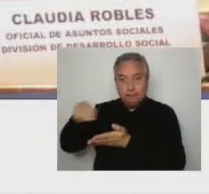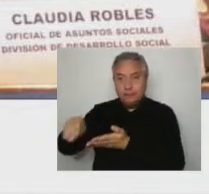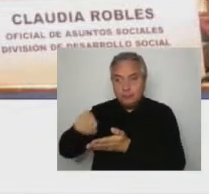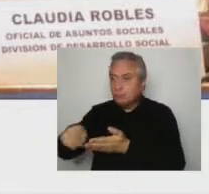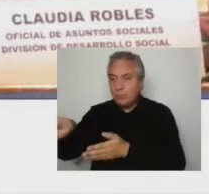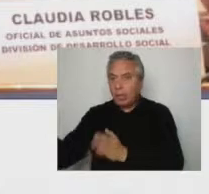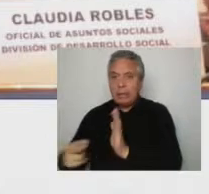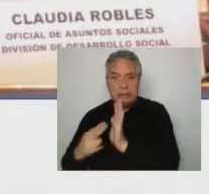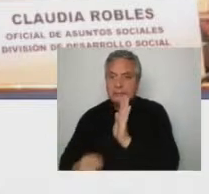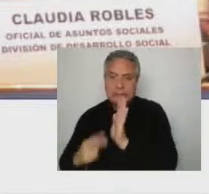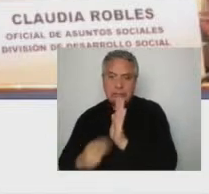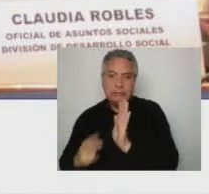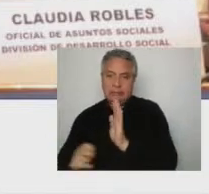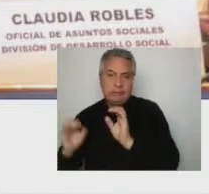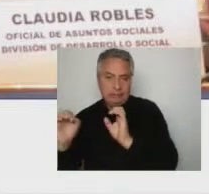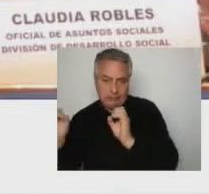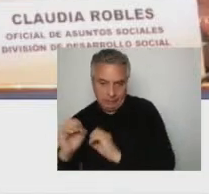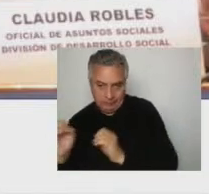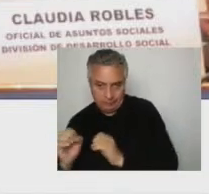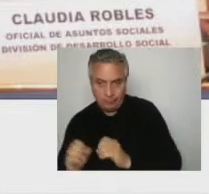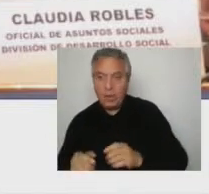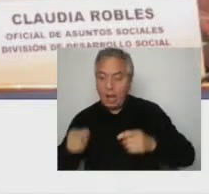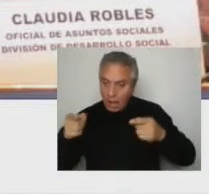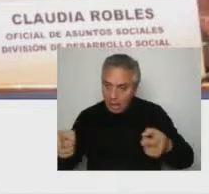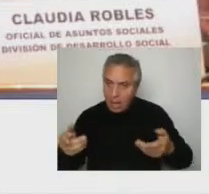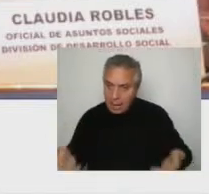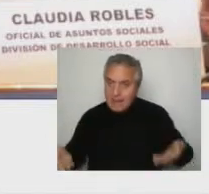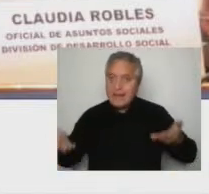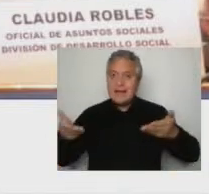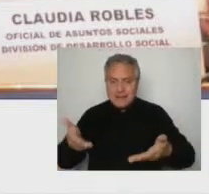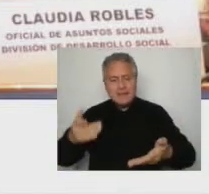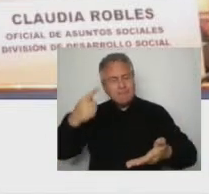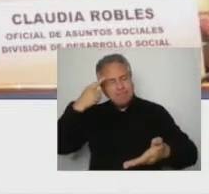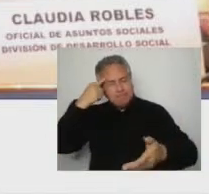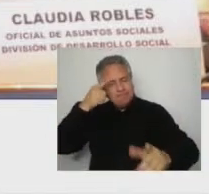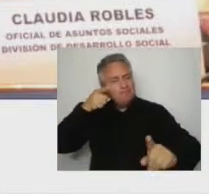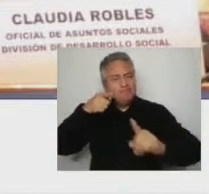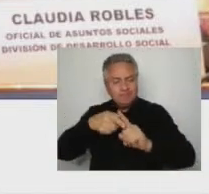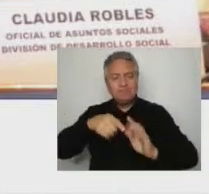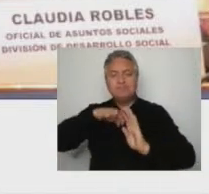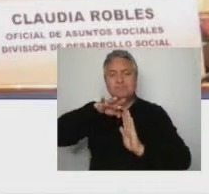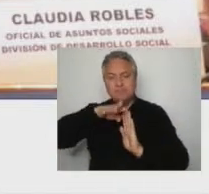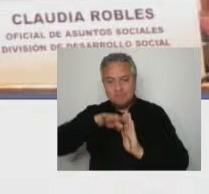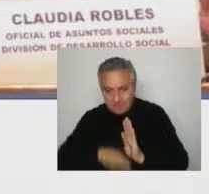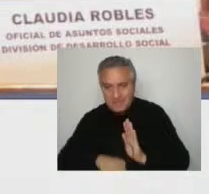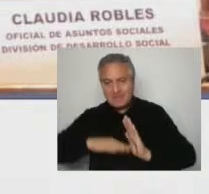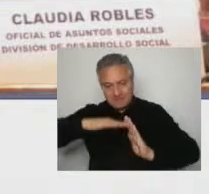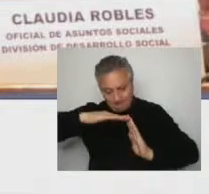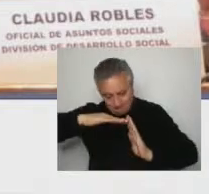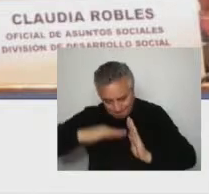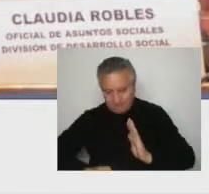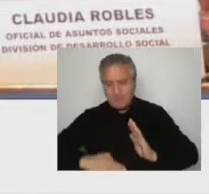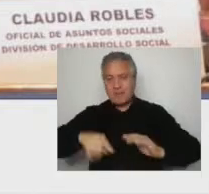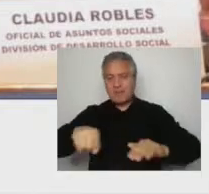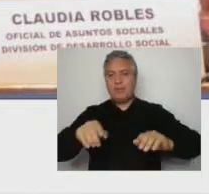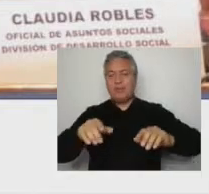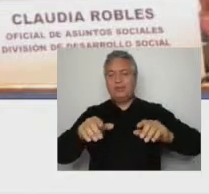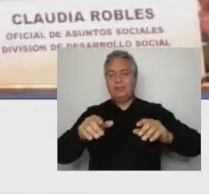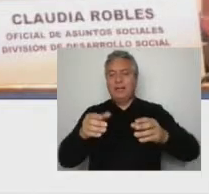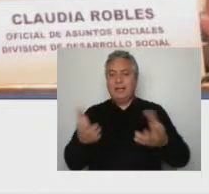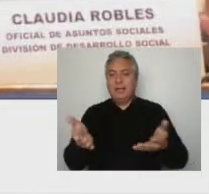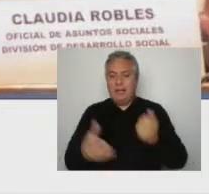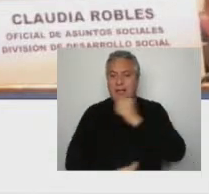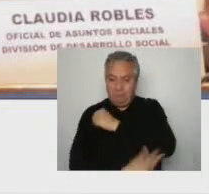objectives and contribute thus in a coordinated manner to eradicate poverty, to ensure levels of income, and